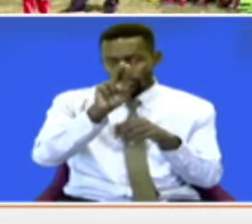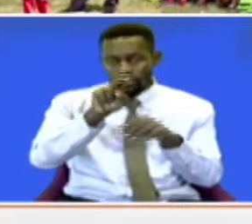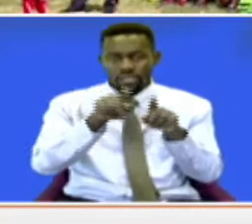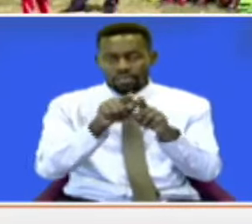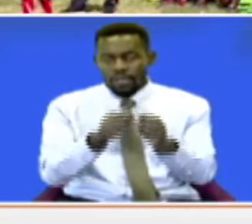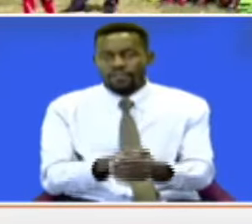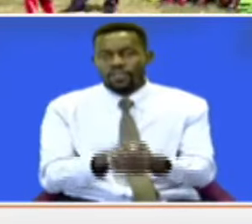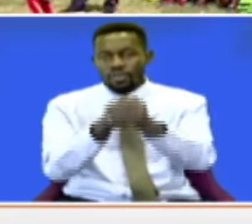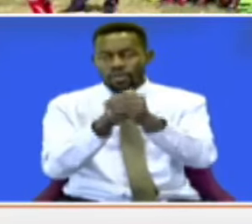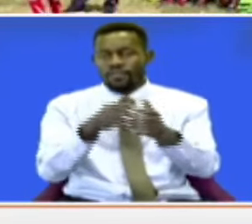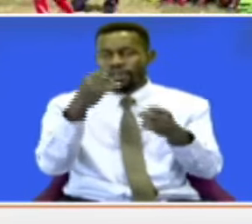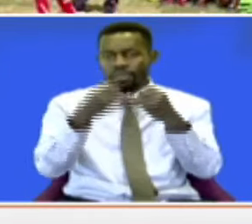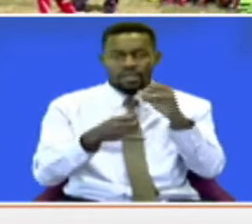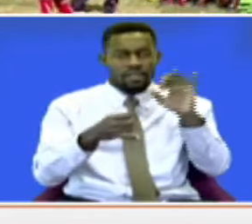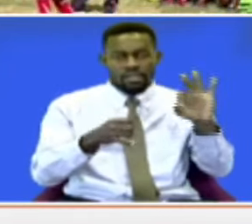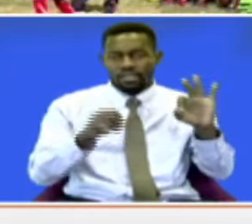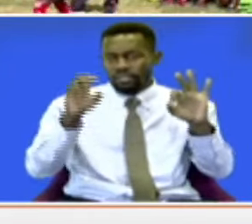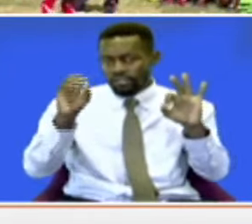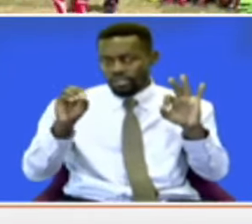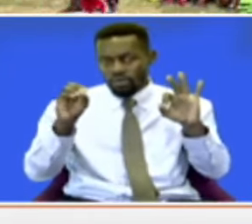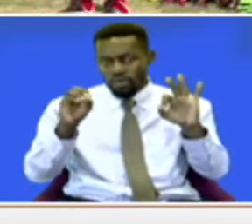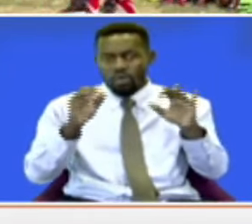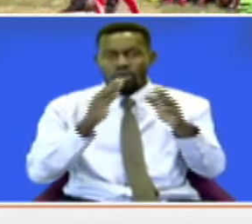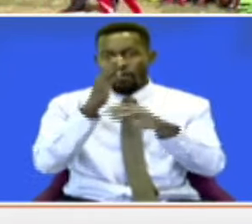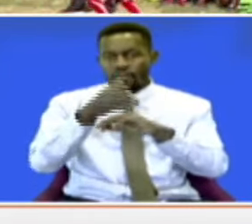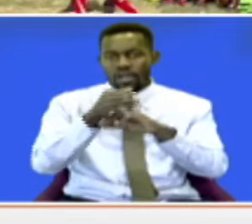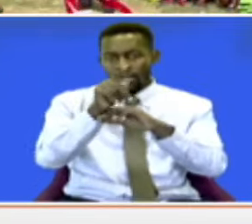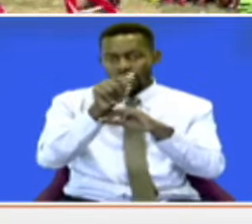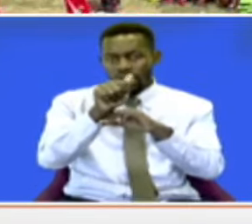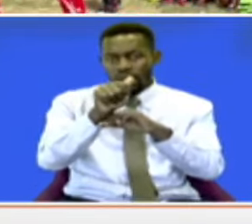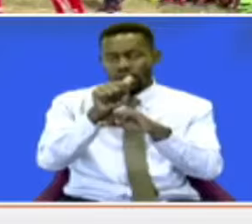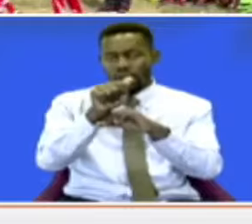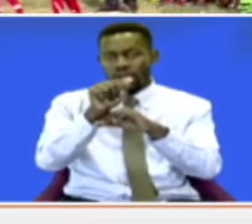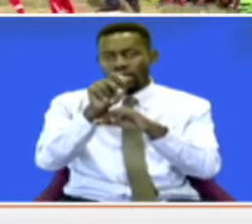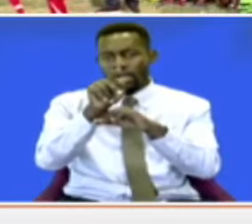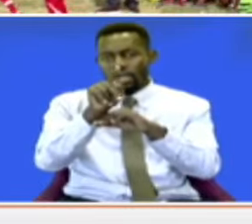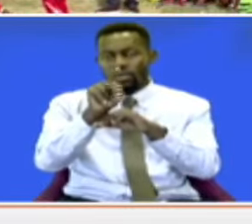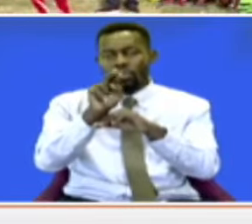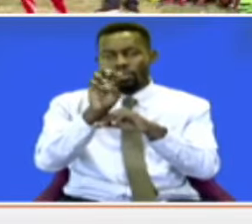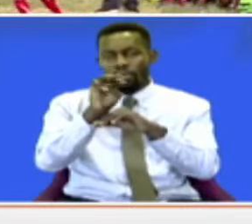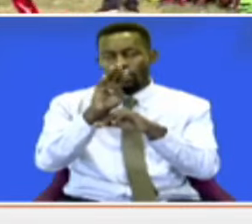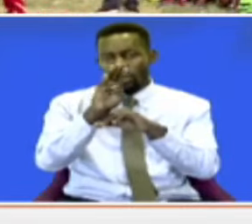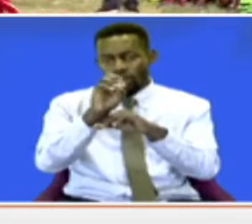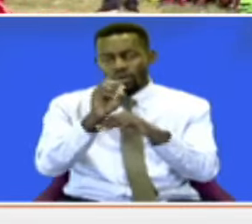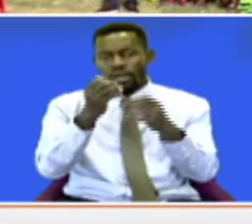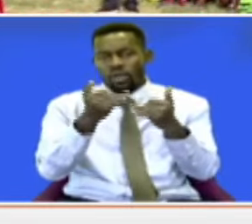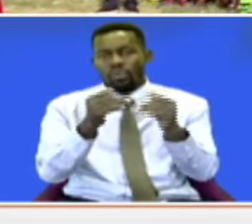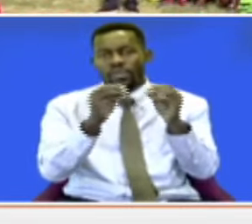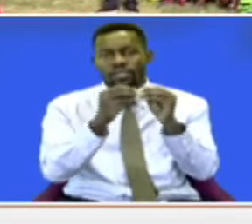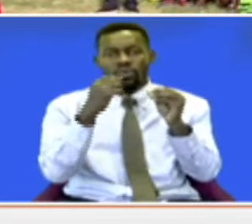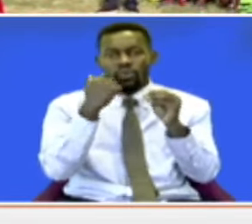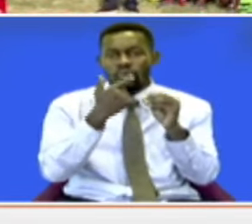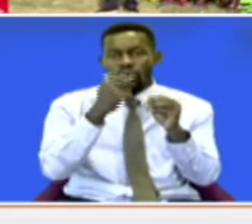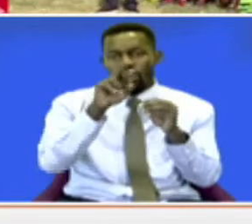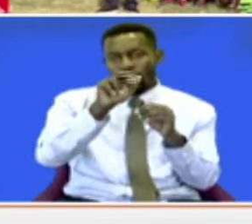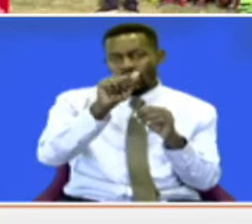with a 3-0 victory over Kagumo and will now face defending champions Rachuonyo, who